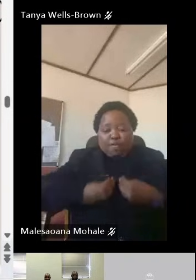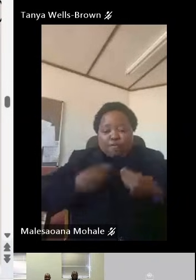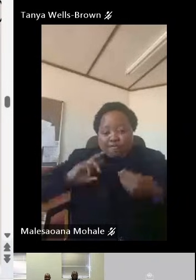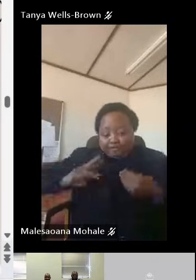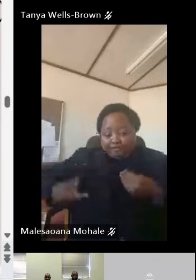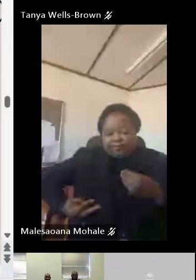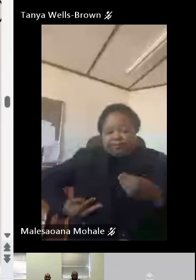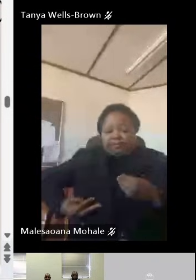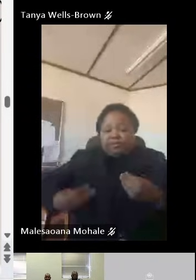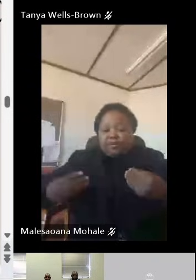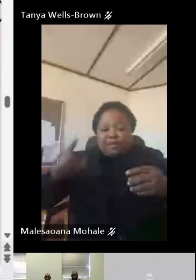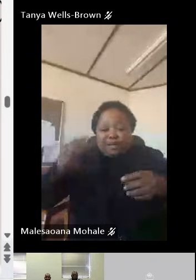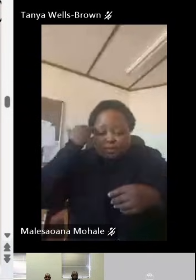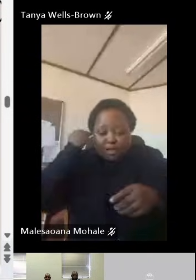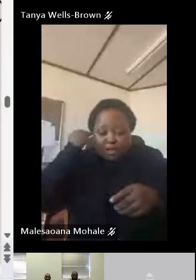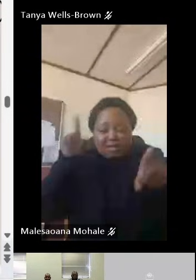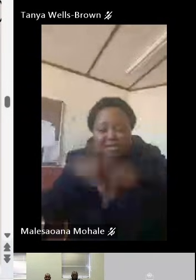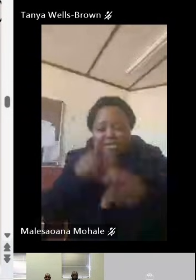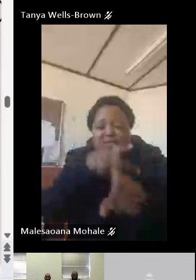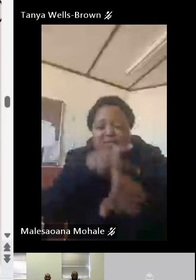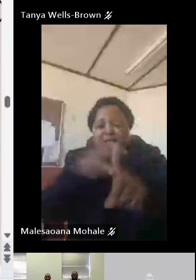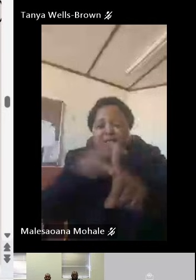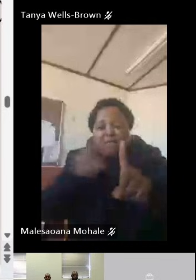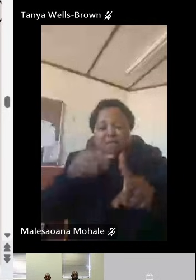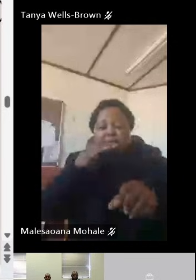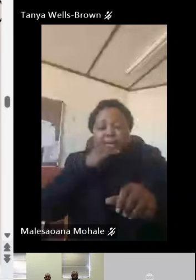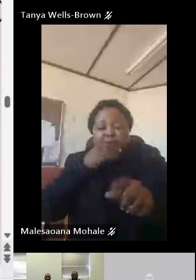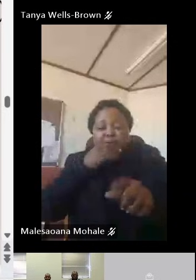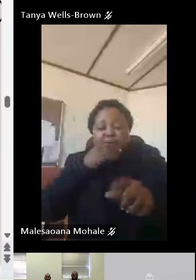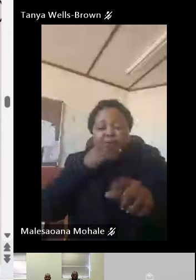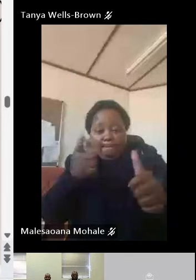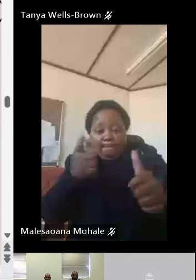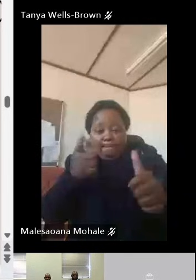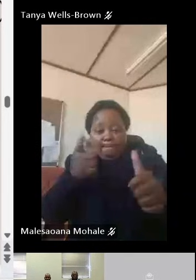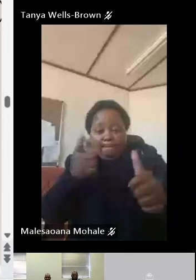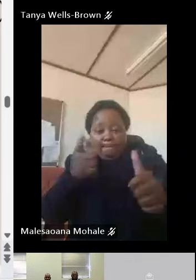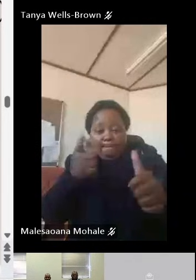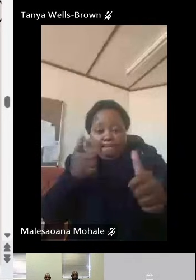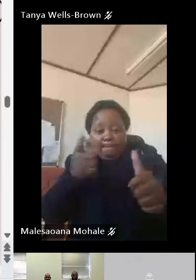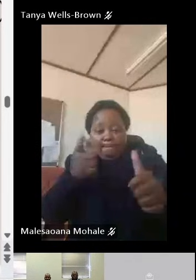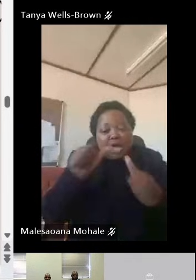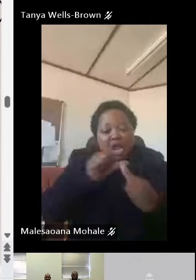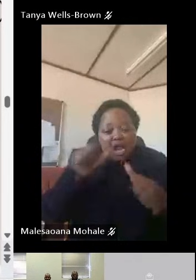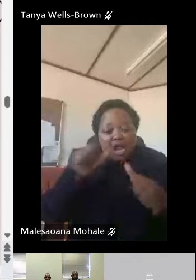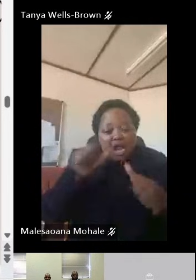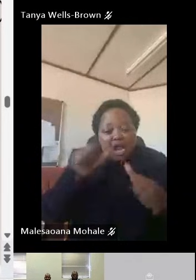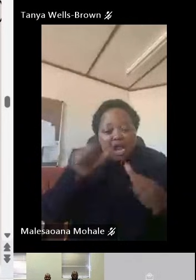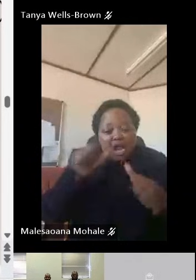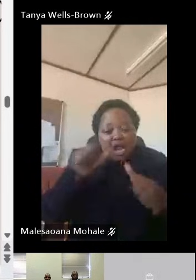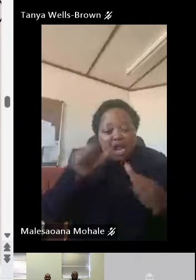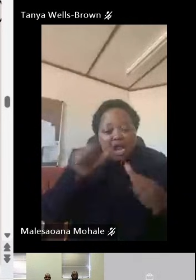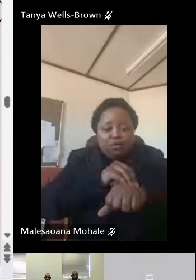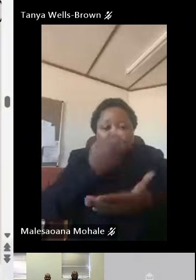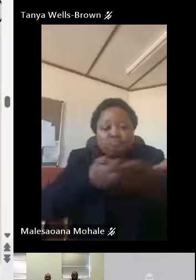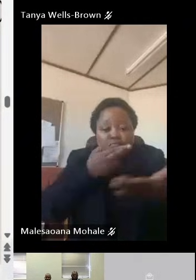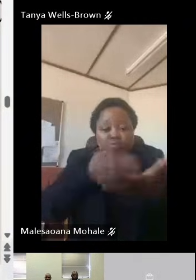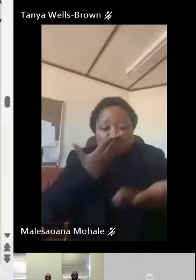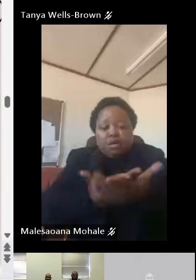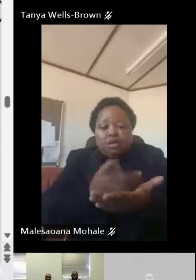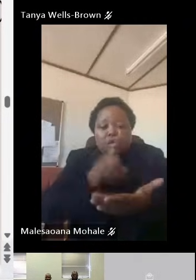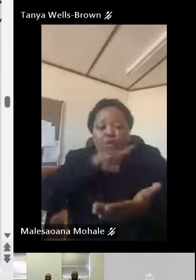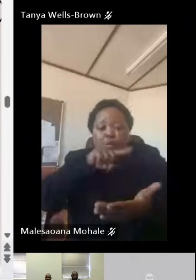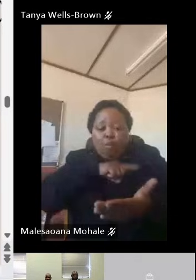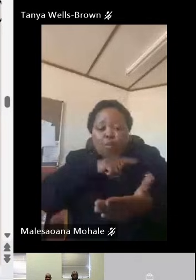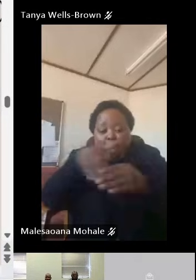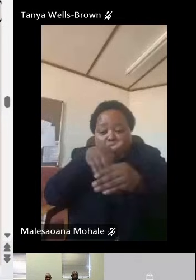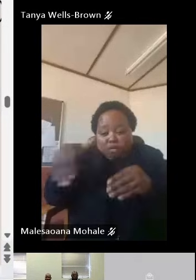is going to have a better chance of reporting because the moment they step out of the house, there's a taxi, there's